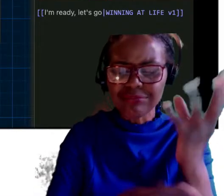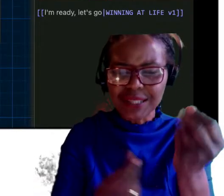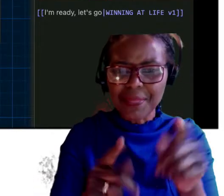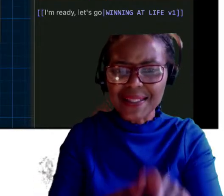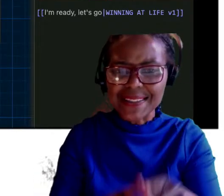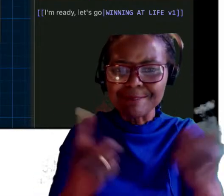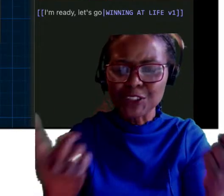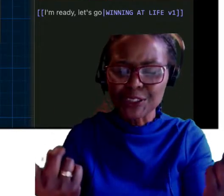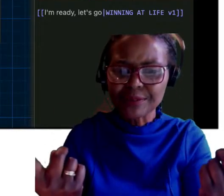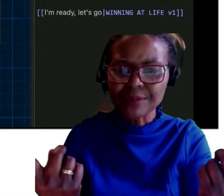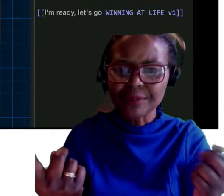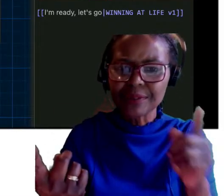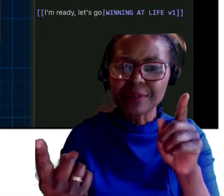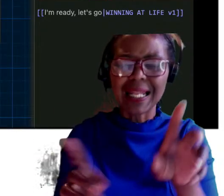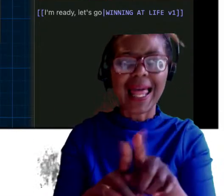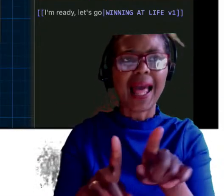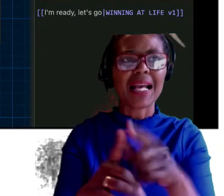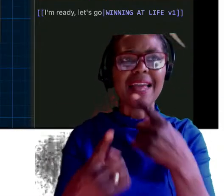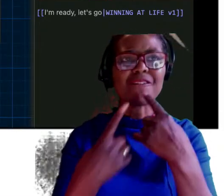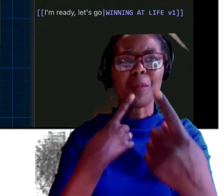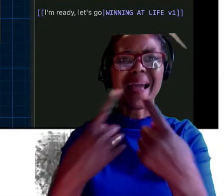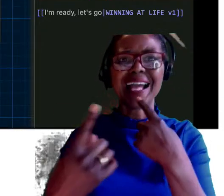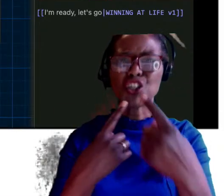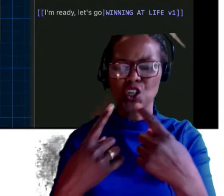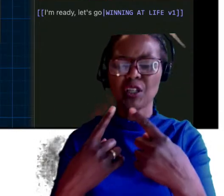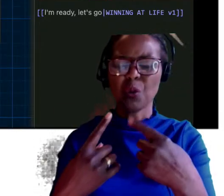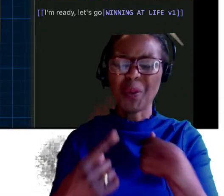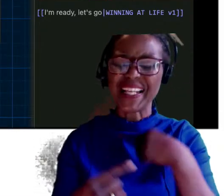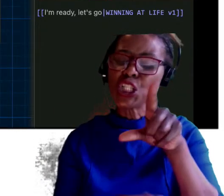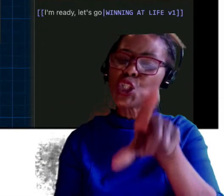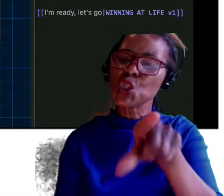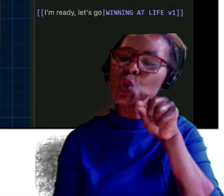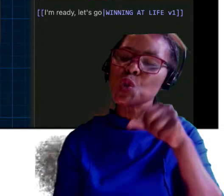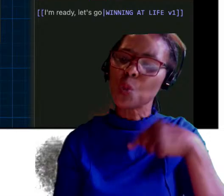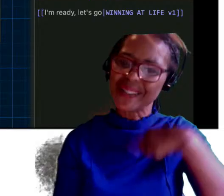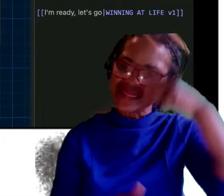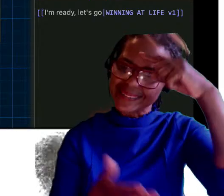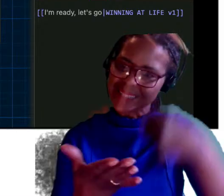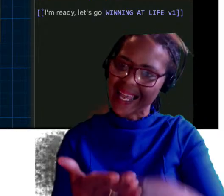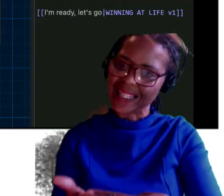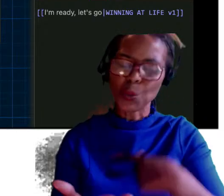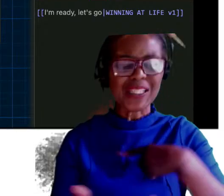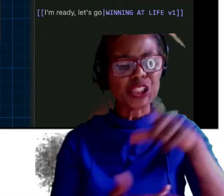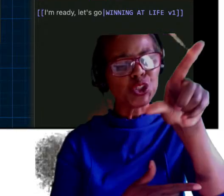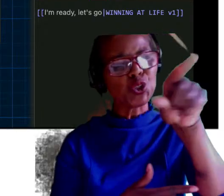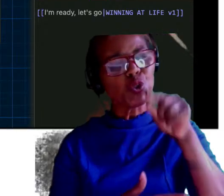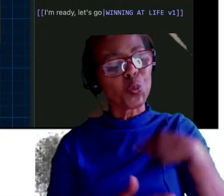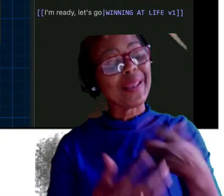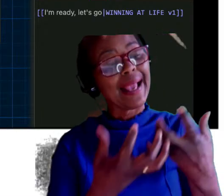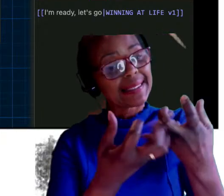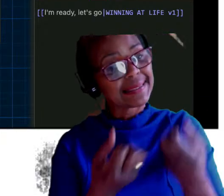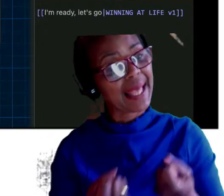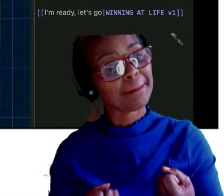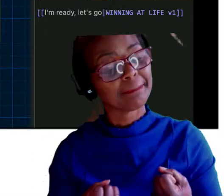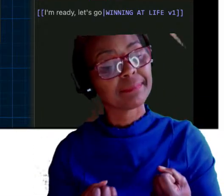the modern world. We receive it through filters of choice, through the power of a very small number of